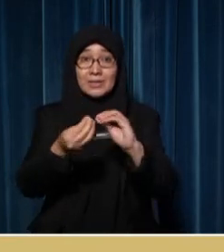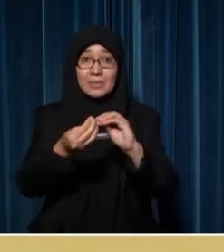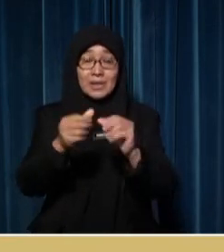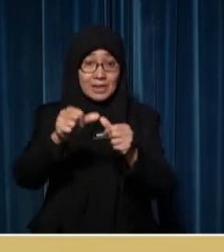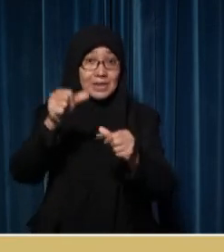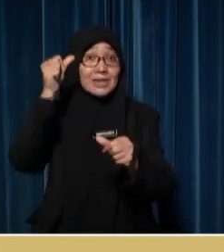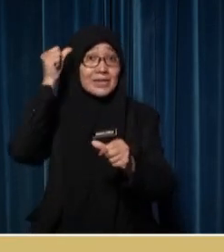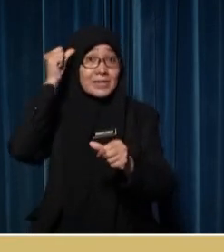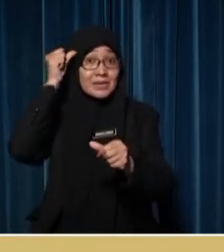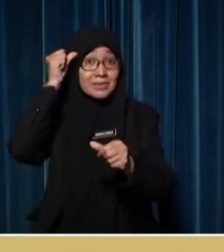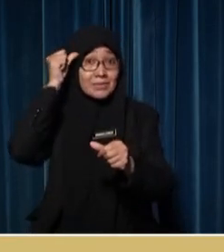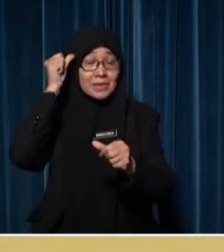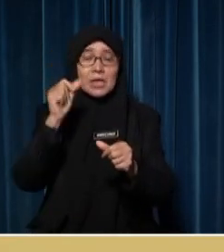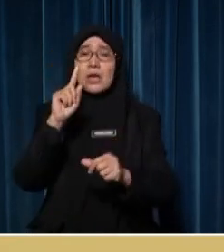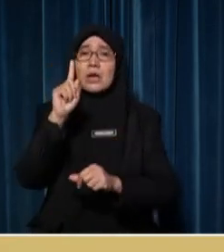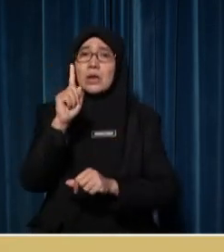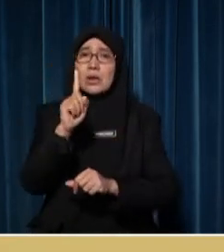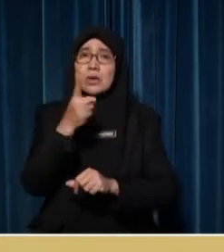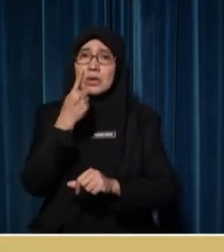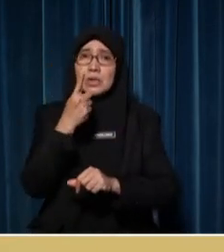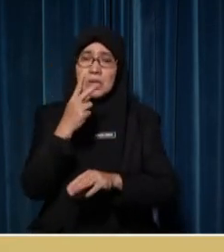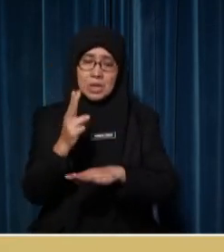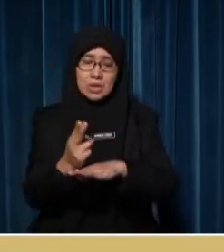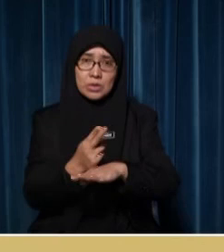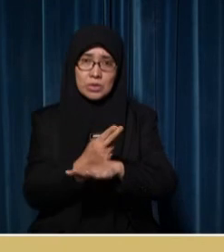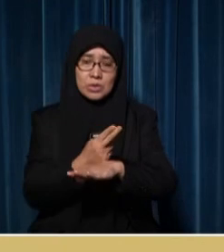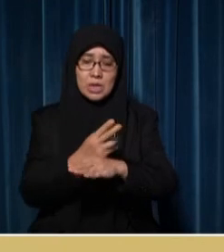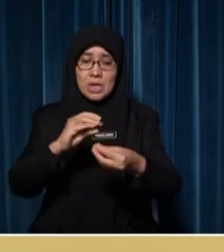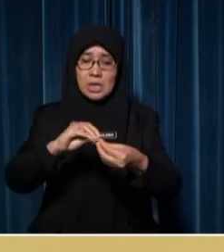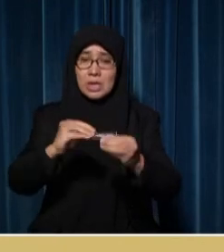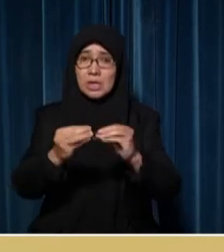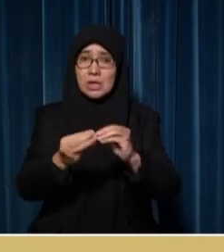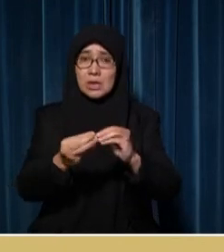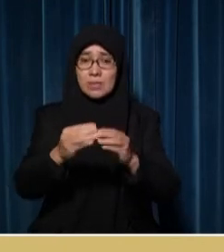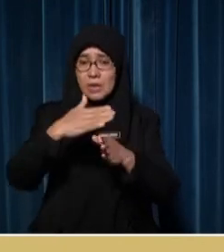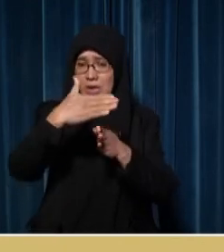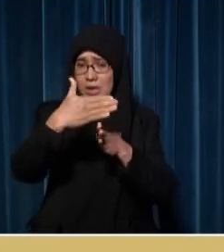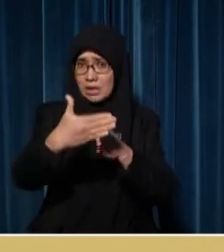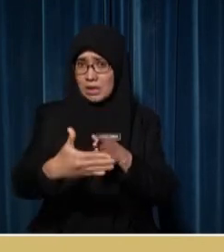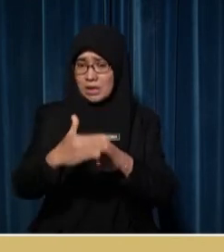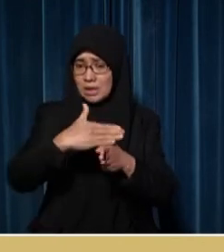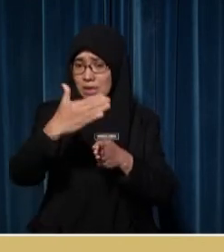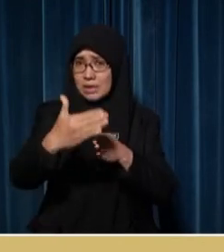Remember that this only works with numbers that end with a 0.